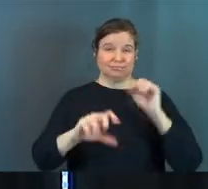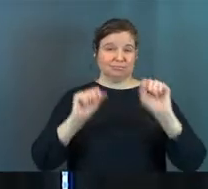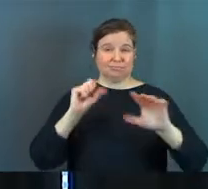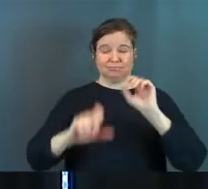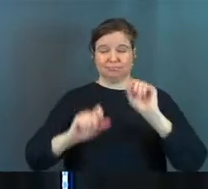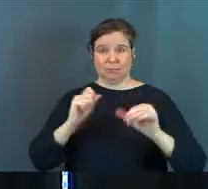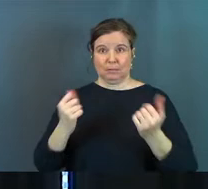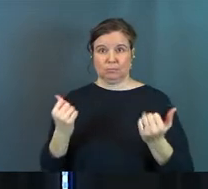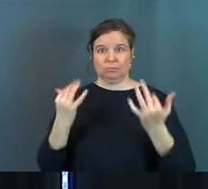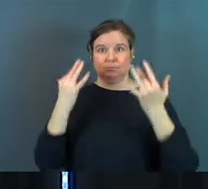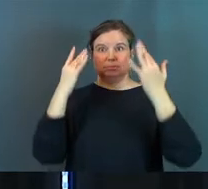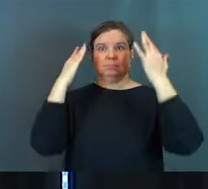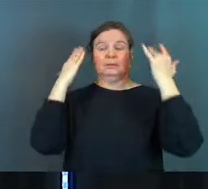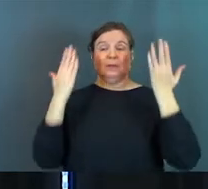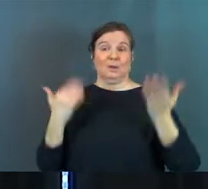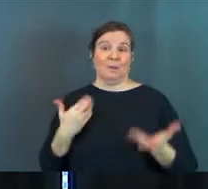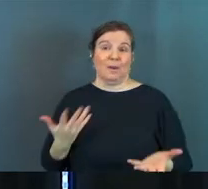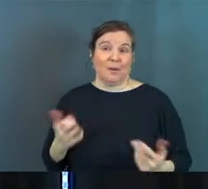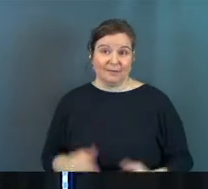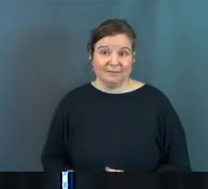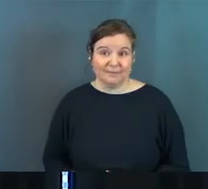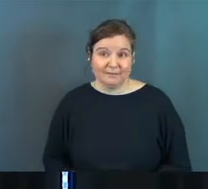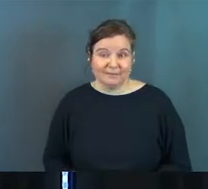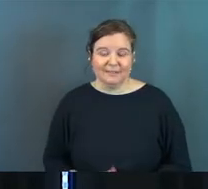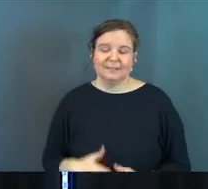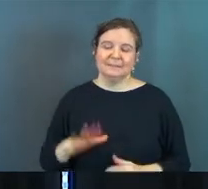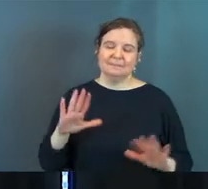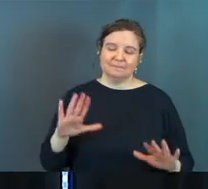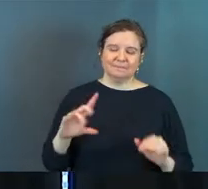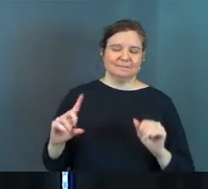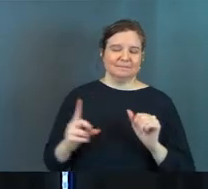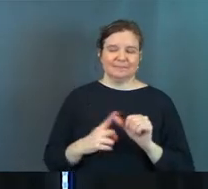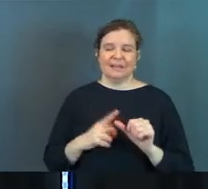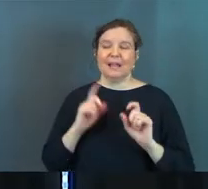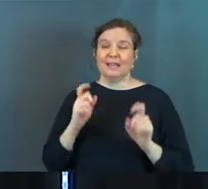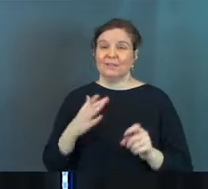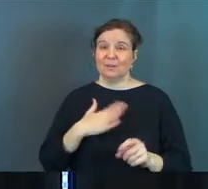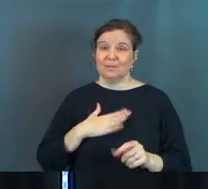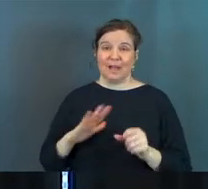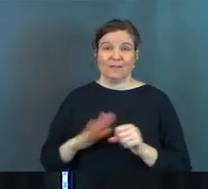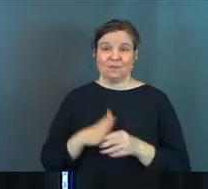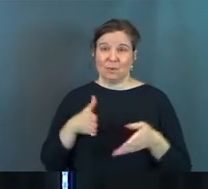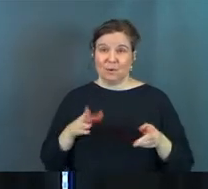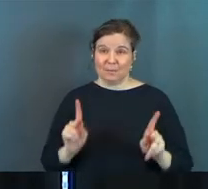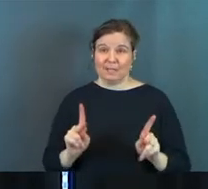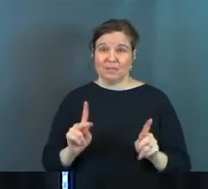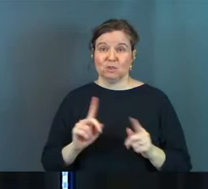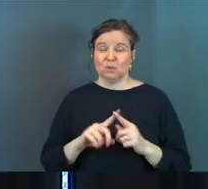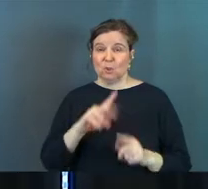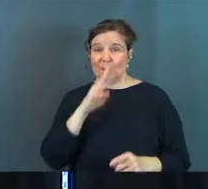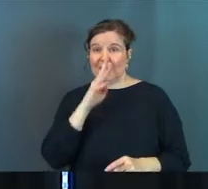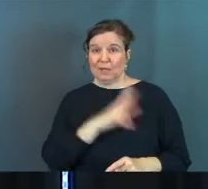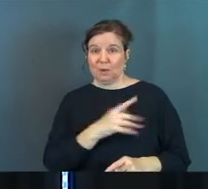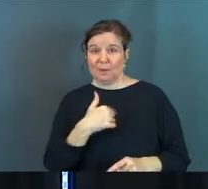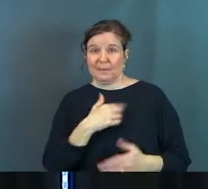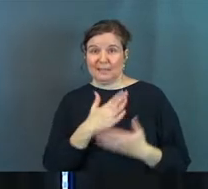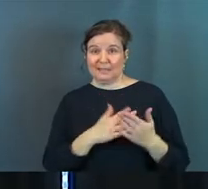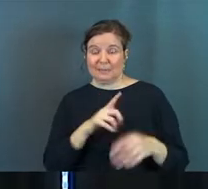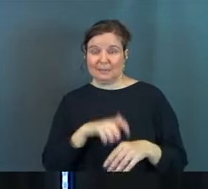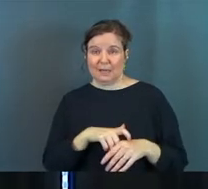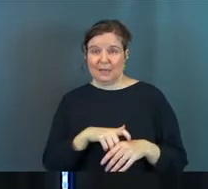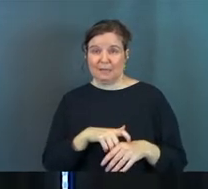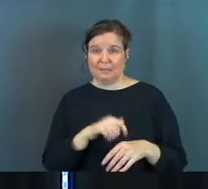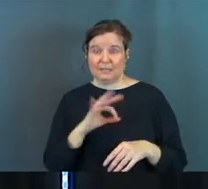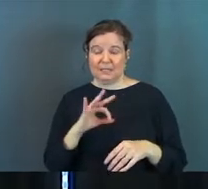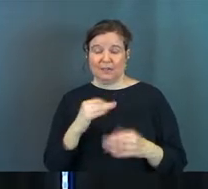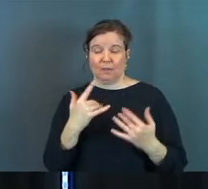this topic than you might want. And so, first off, I give you my full permission to ignore me at certain points